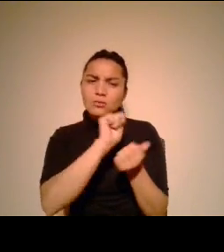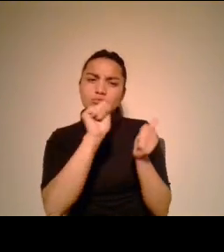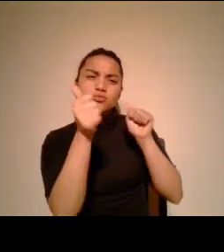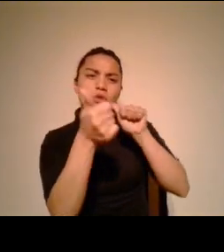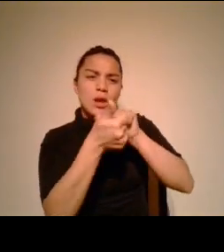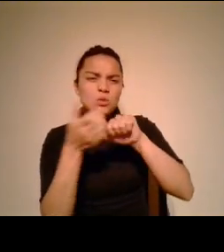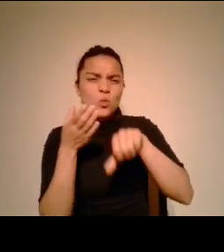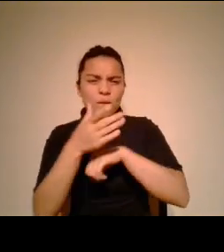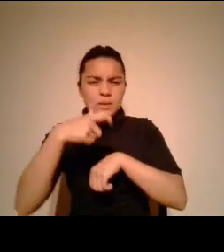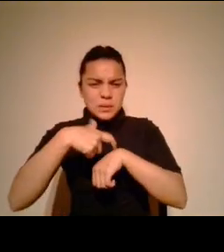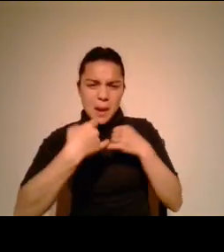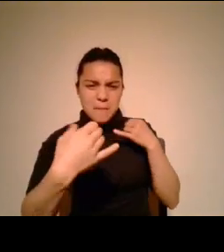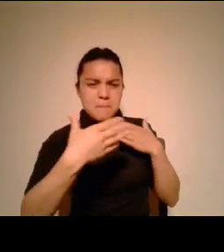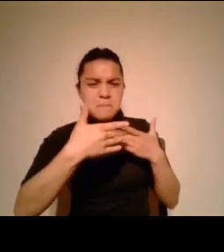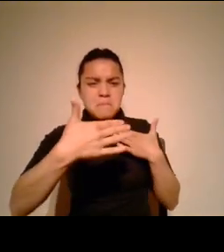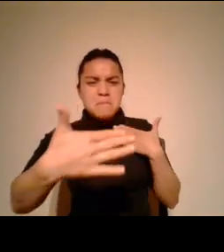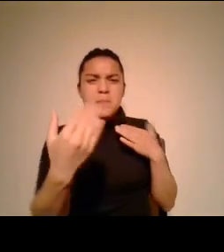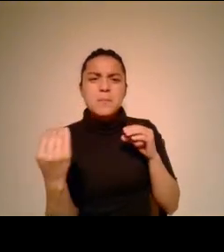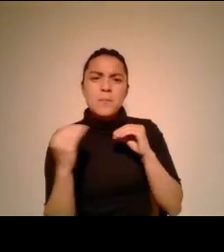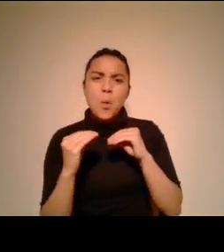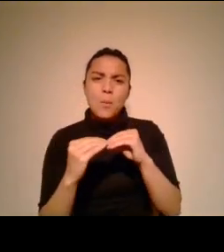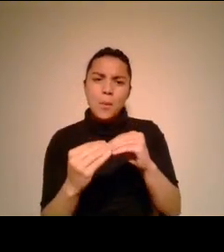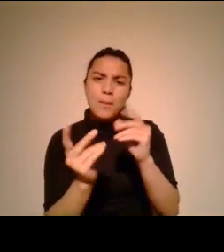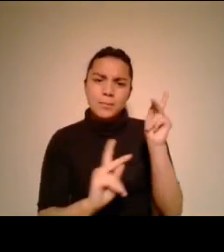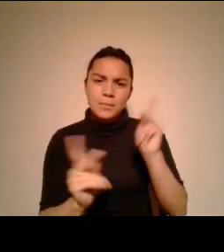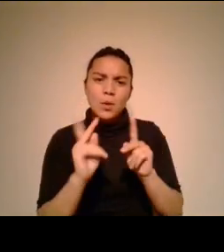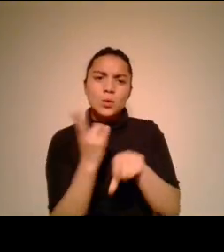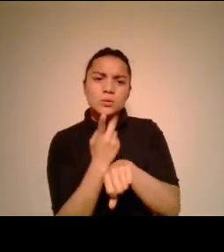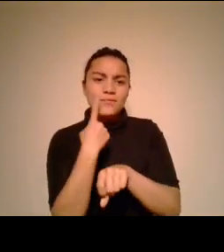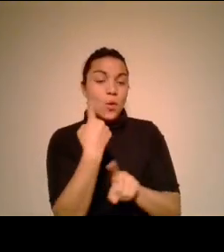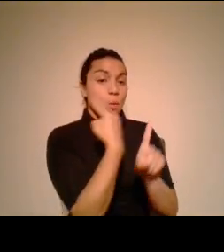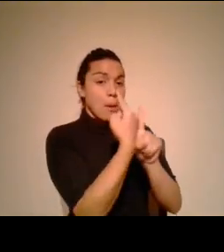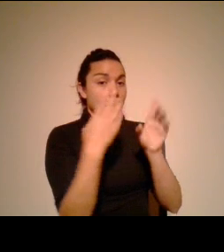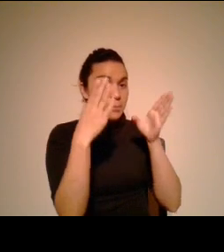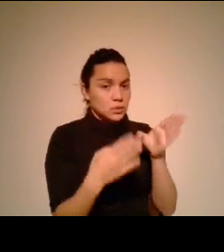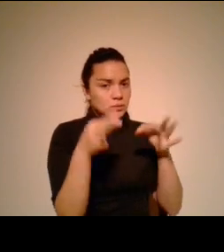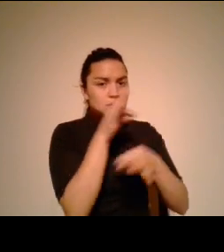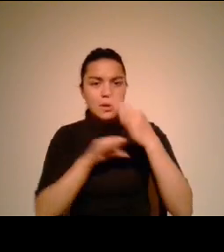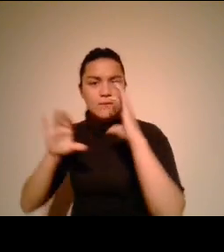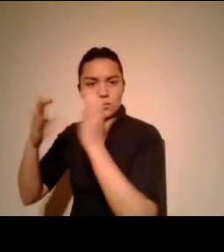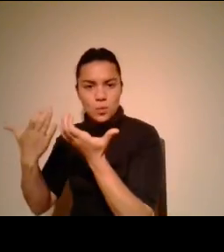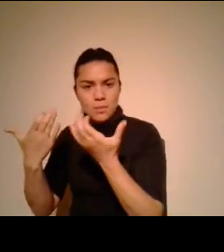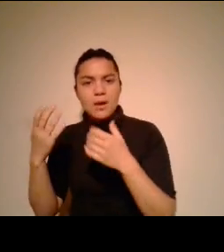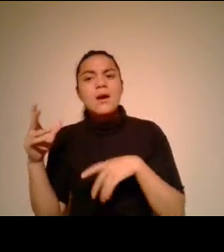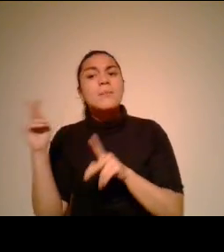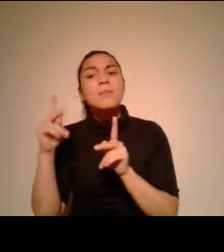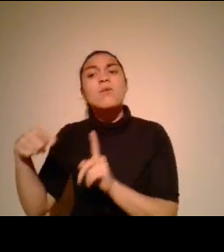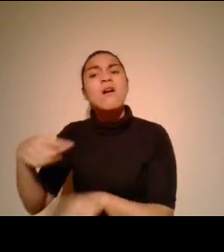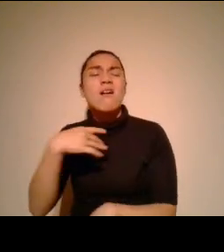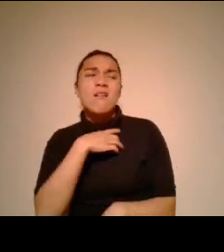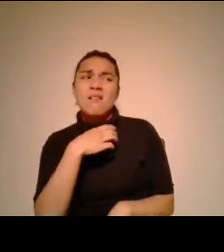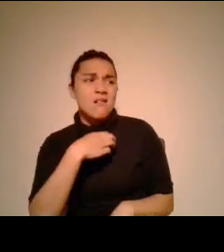are using it in a definite and referential way. And the people who are reporting that it's ungrammatical are mostly like older people. And this